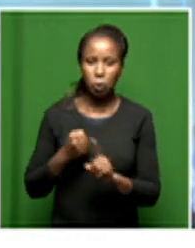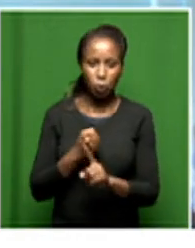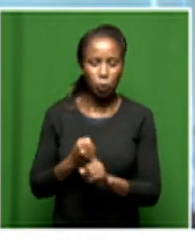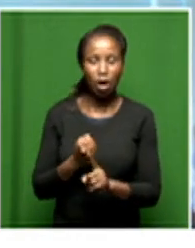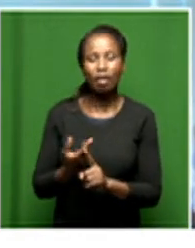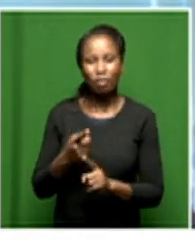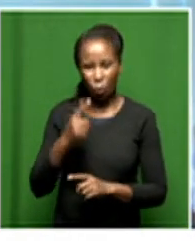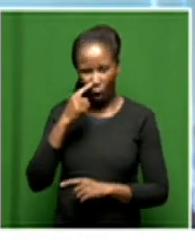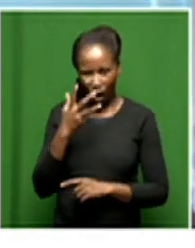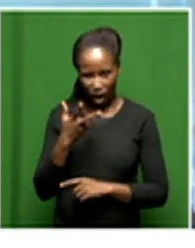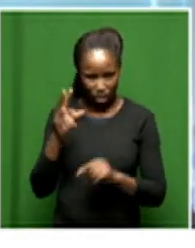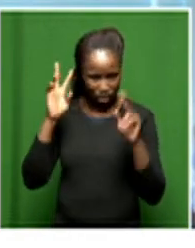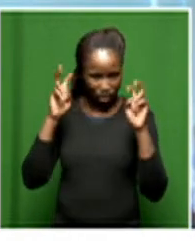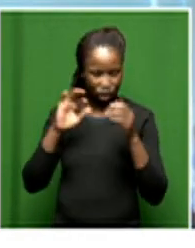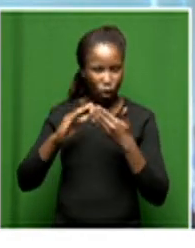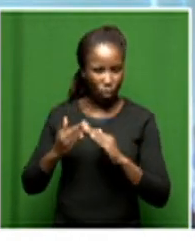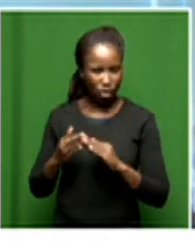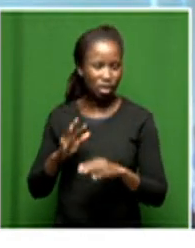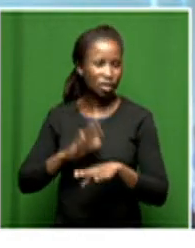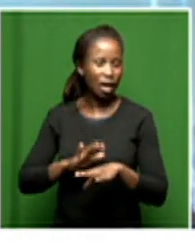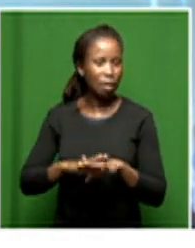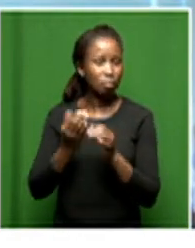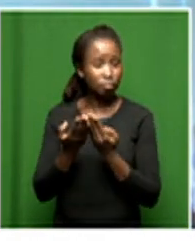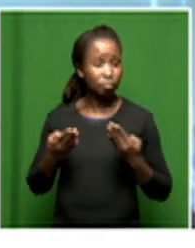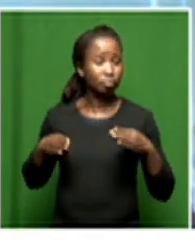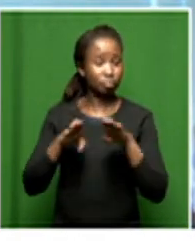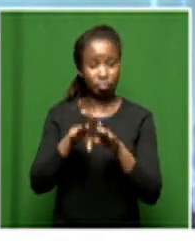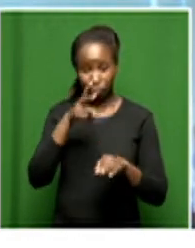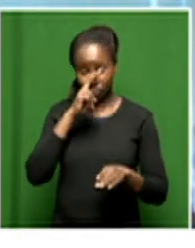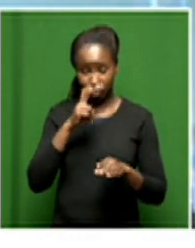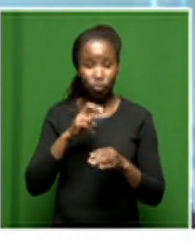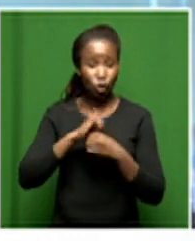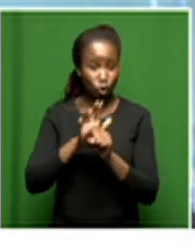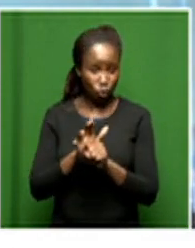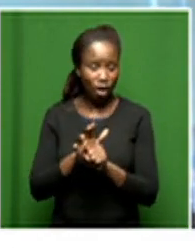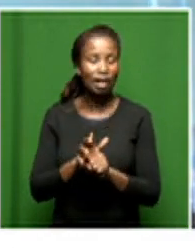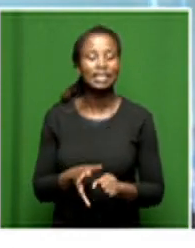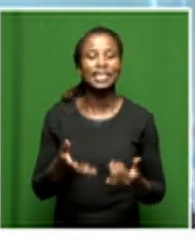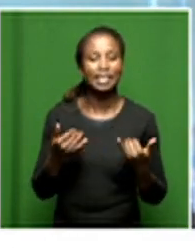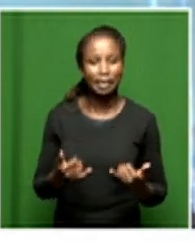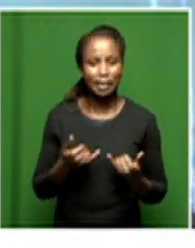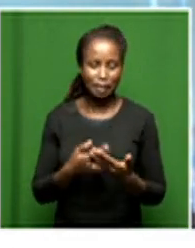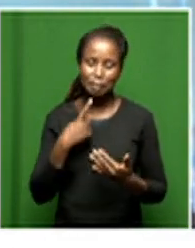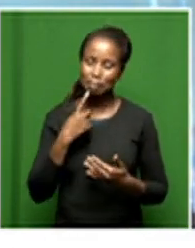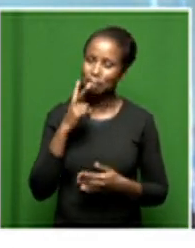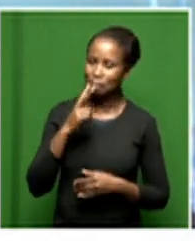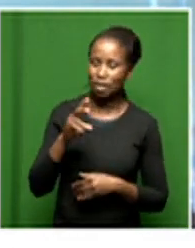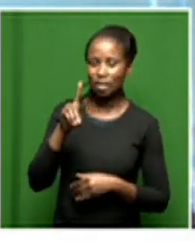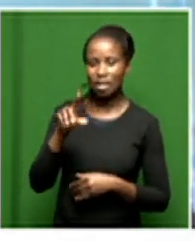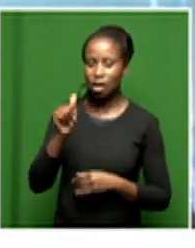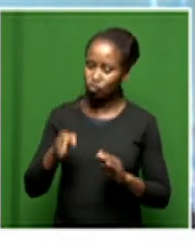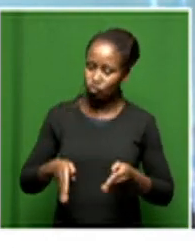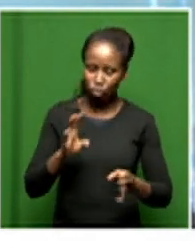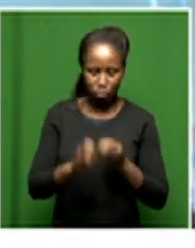community during the lockdown. And they held on to a ward in Mpumalanga. The DA made inroads there.